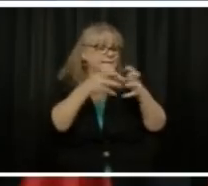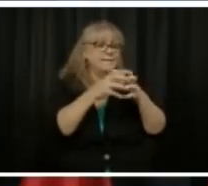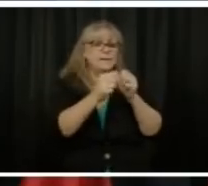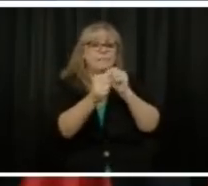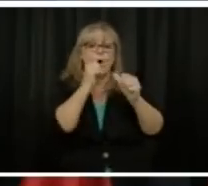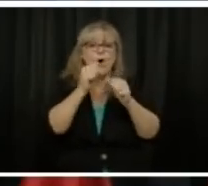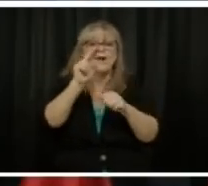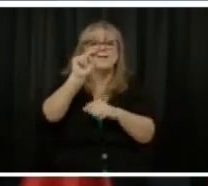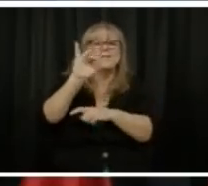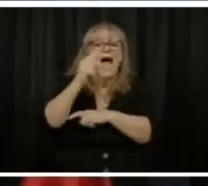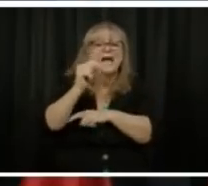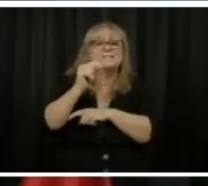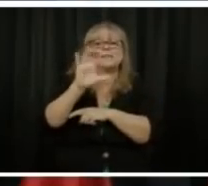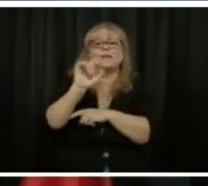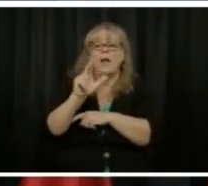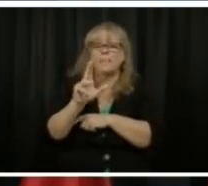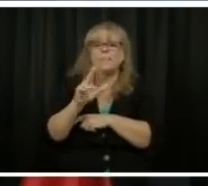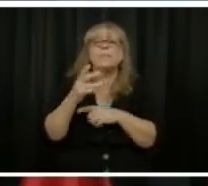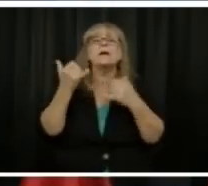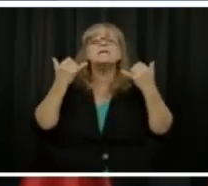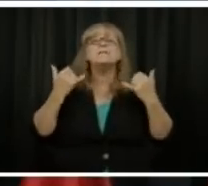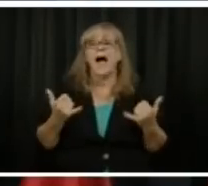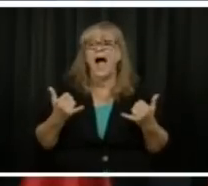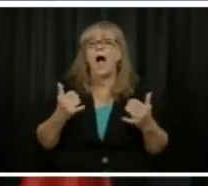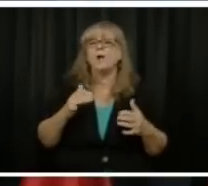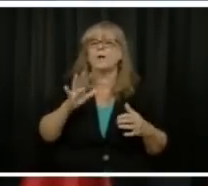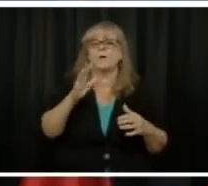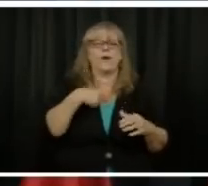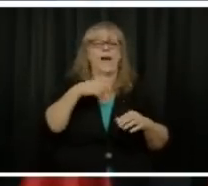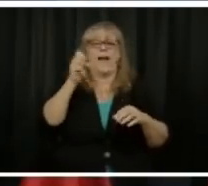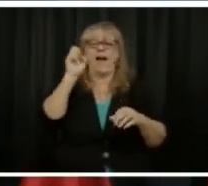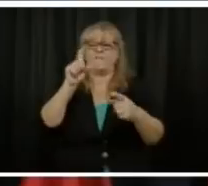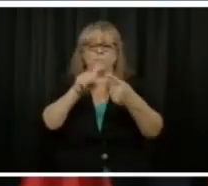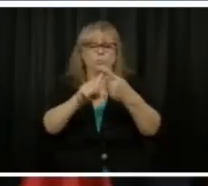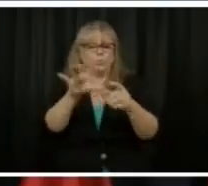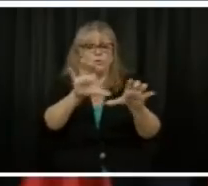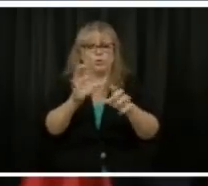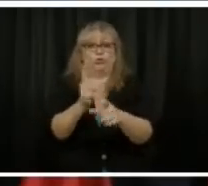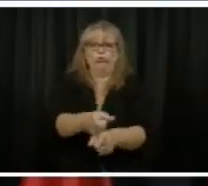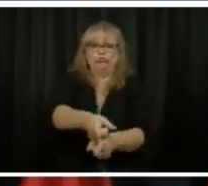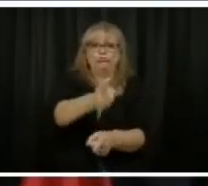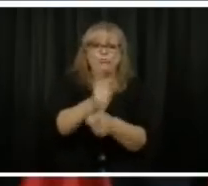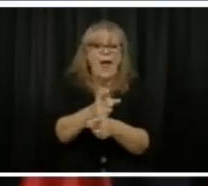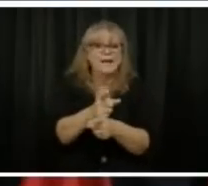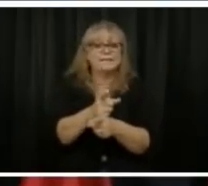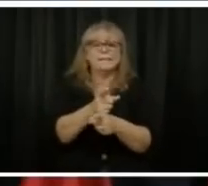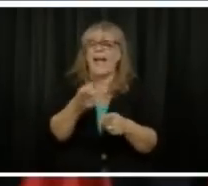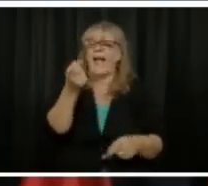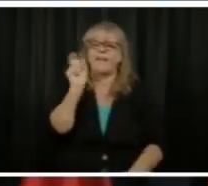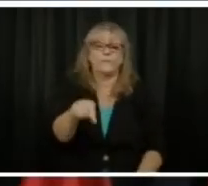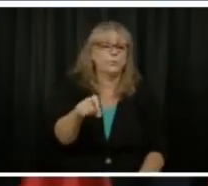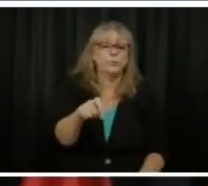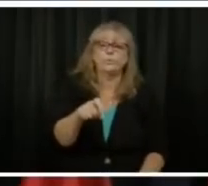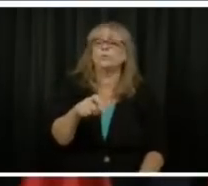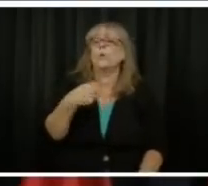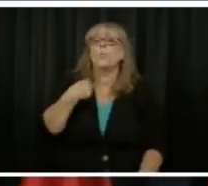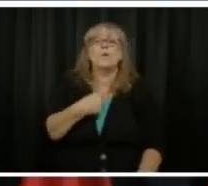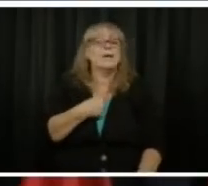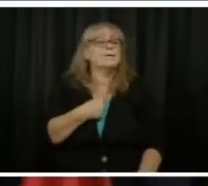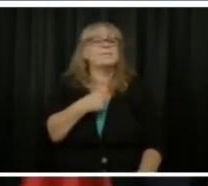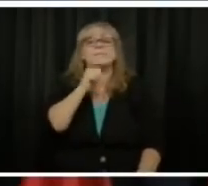need to do what we can, but more importantly, you need to do what you can to make sure that we don't let our judgment lapse from